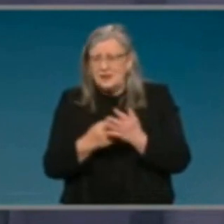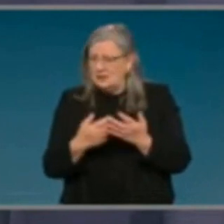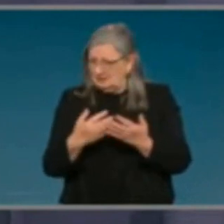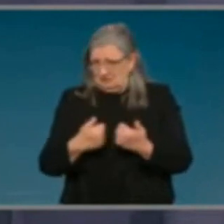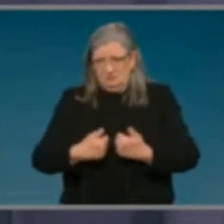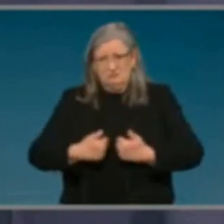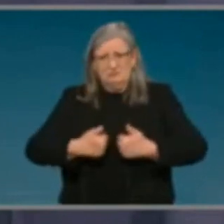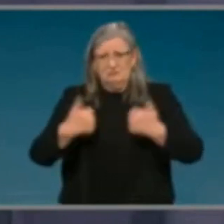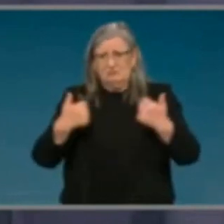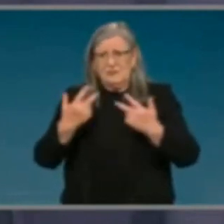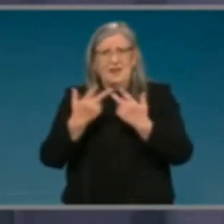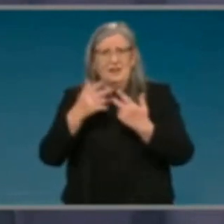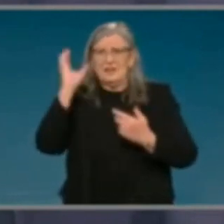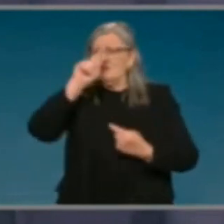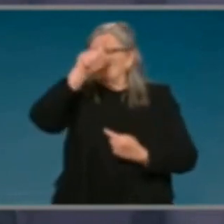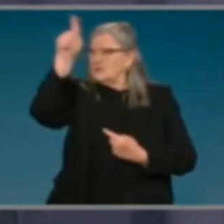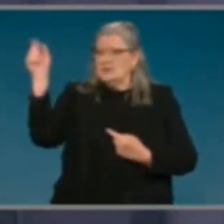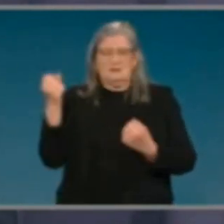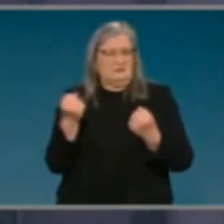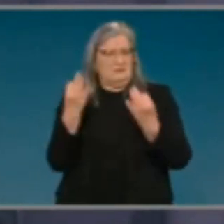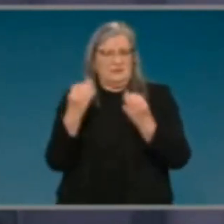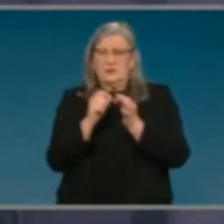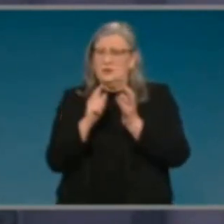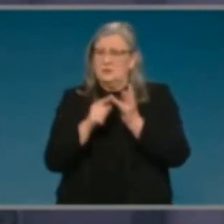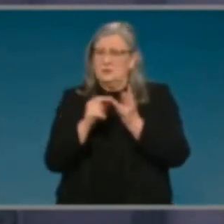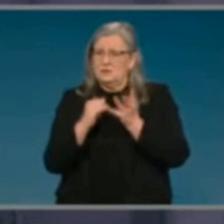And perhaps the most interesting